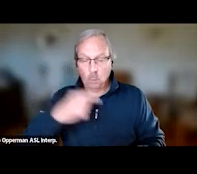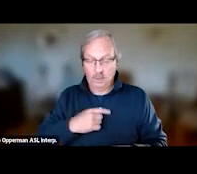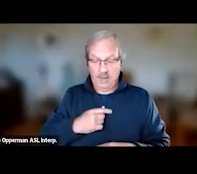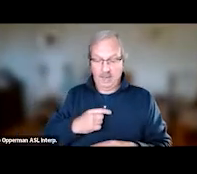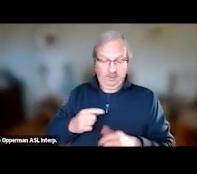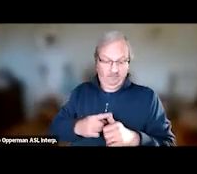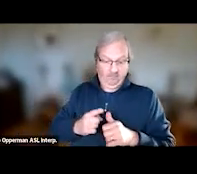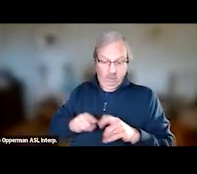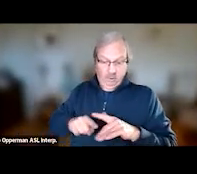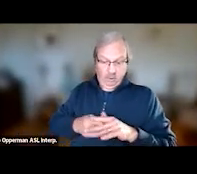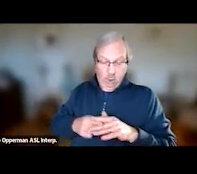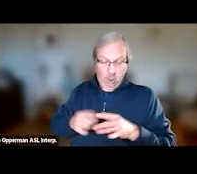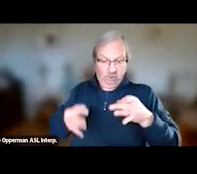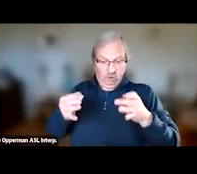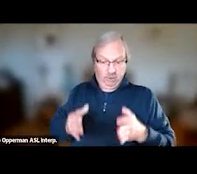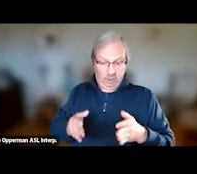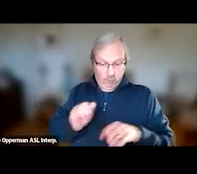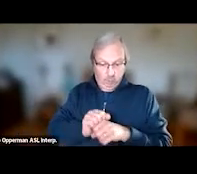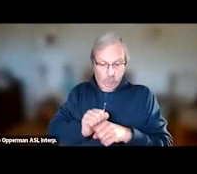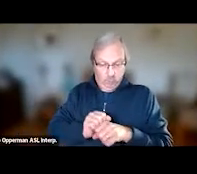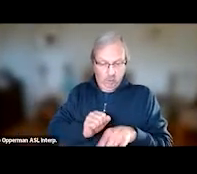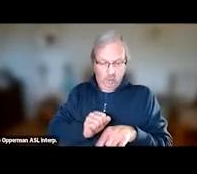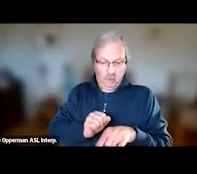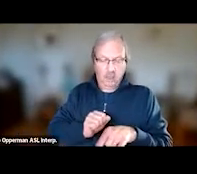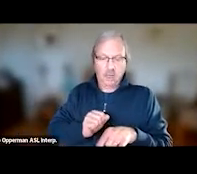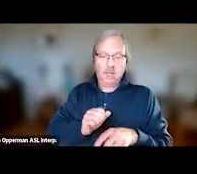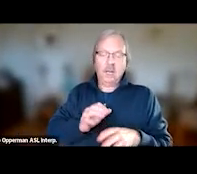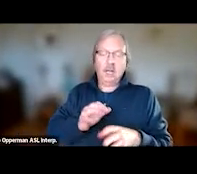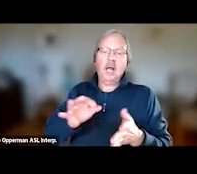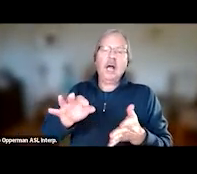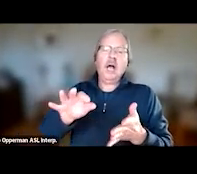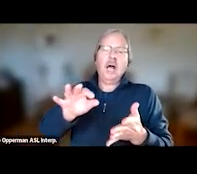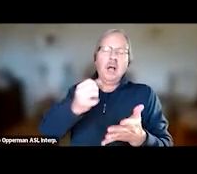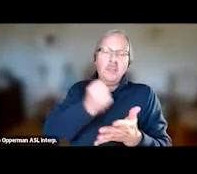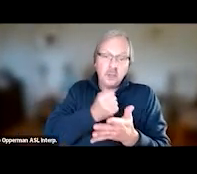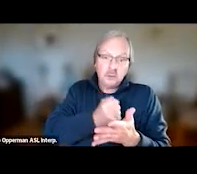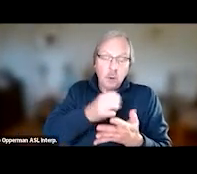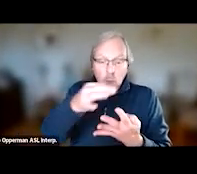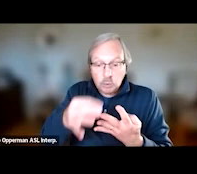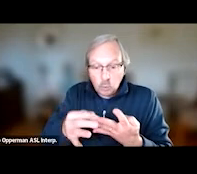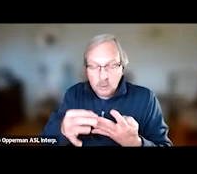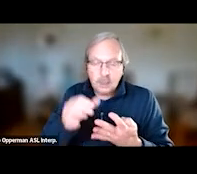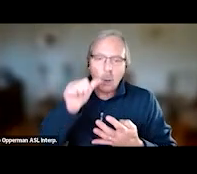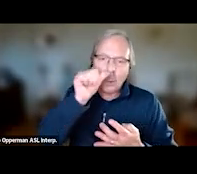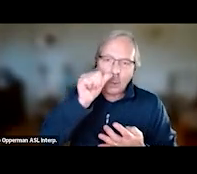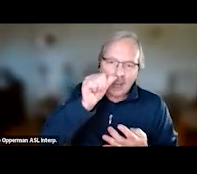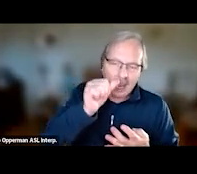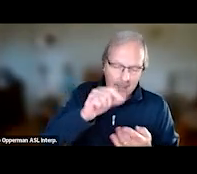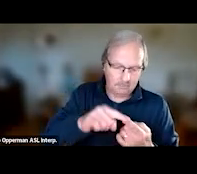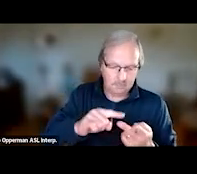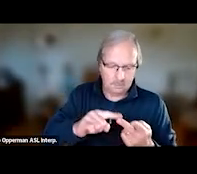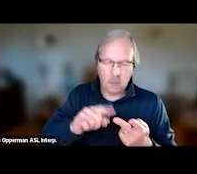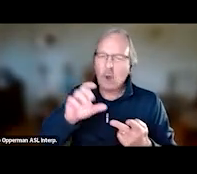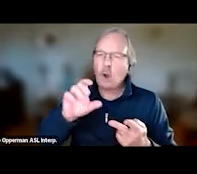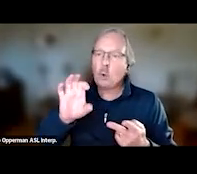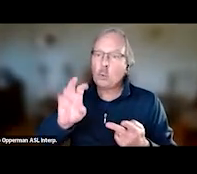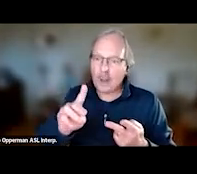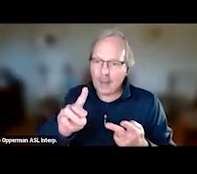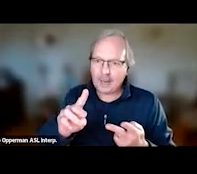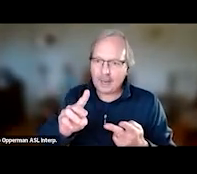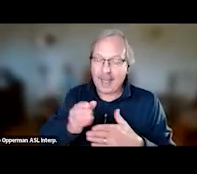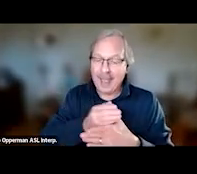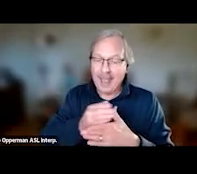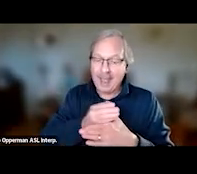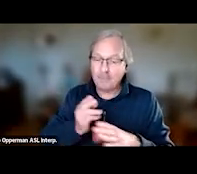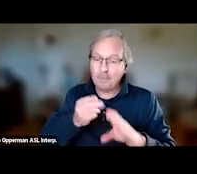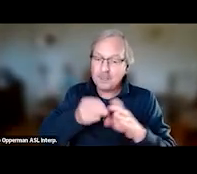ago, it's funny, the drug of choice was cocaine and crack. Our average participant was 35 years